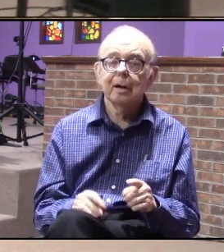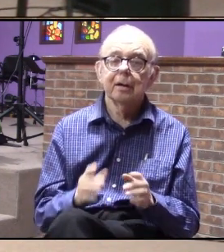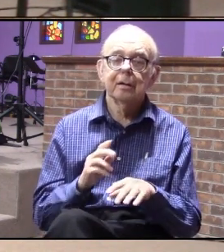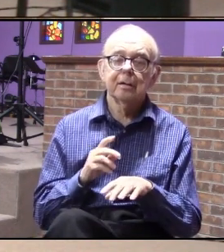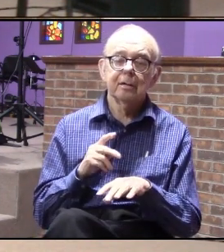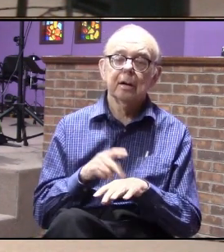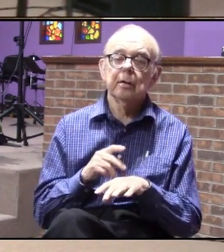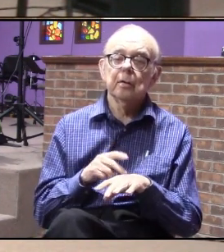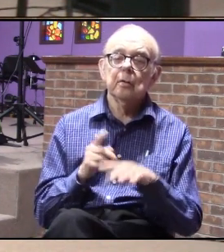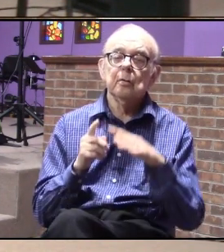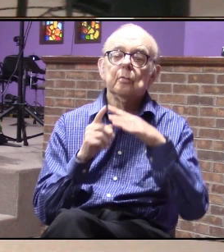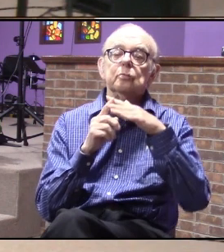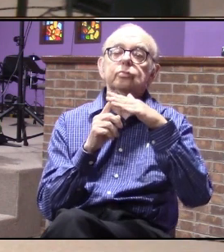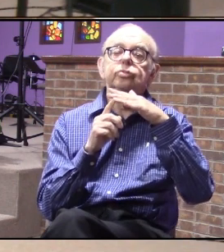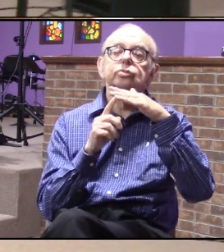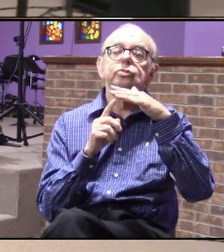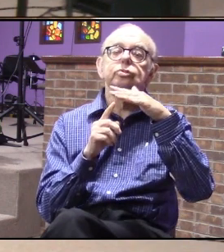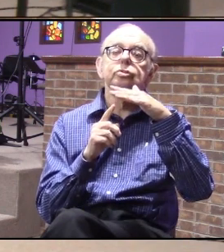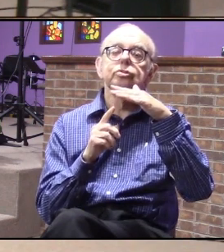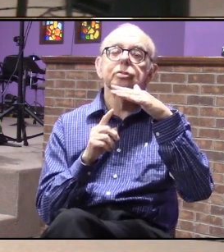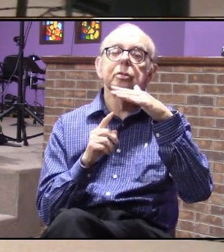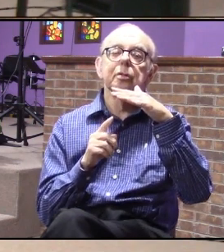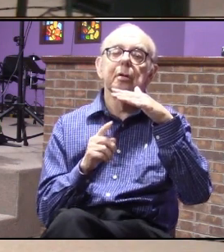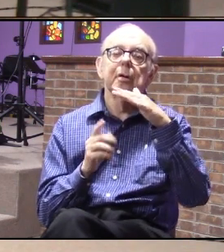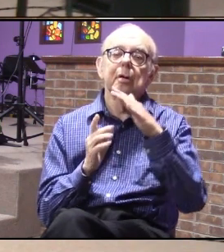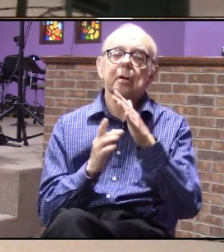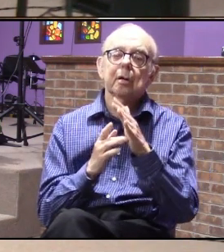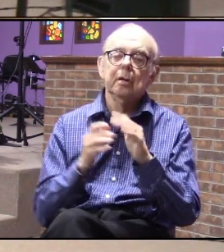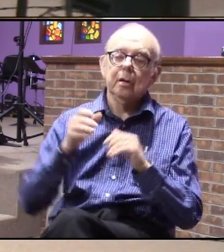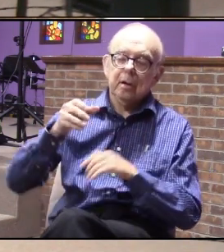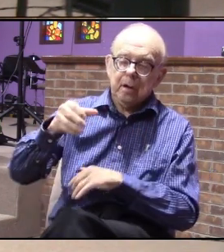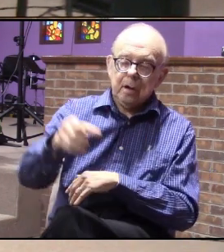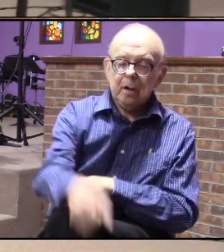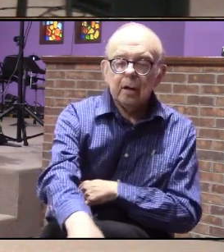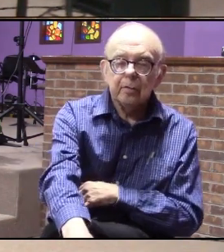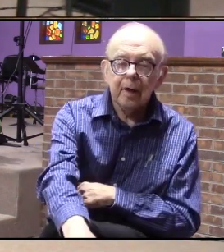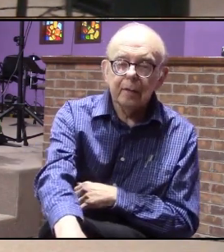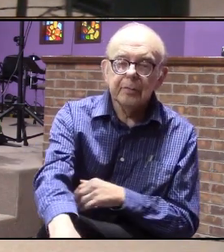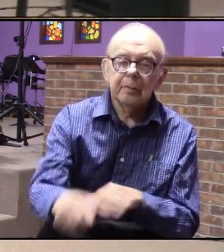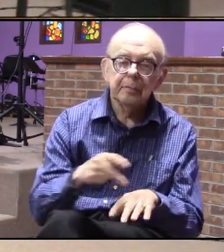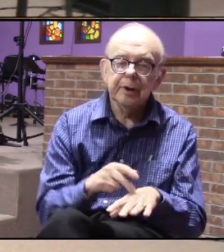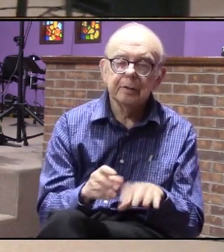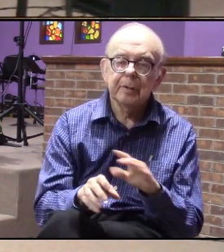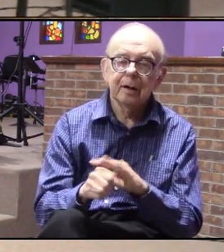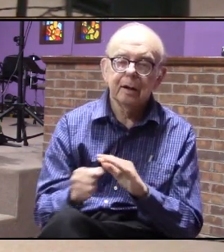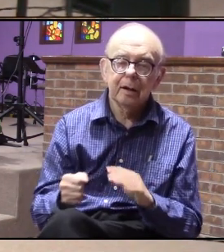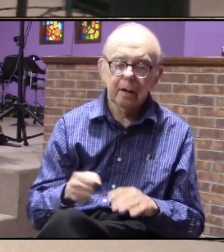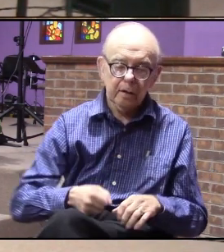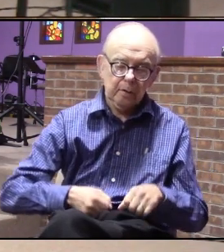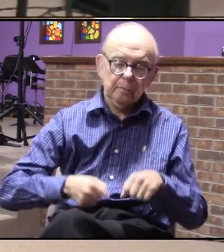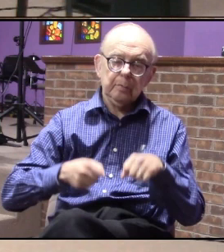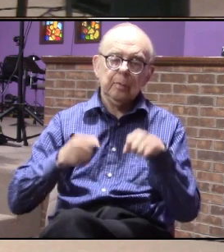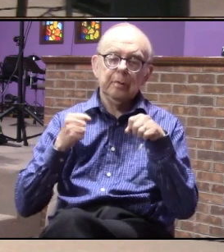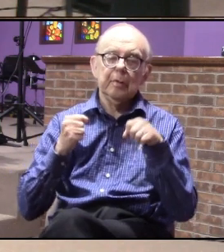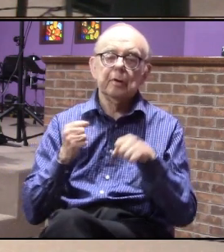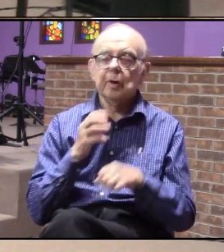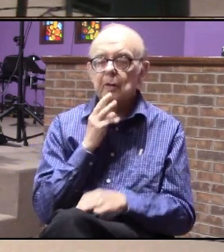He started sinking. Jesus reached down and grabbed him by the hand and pulled him up.